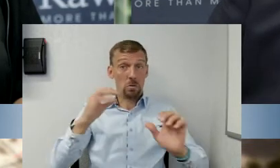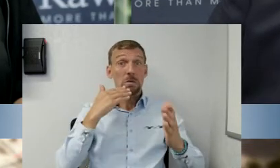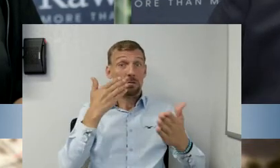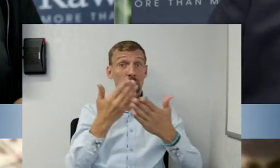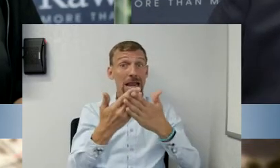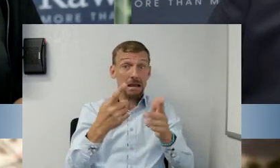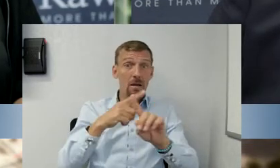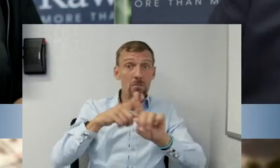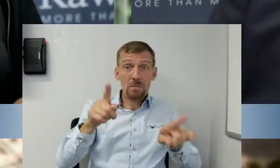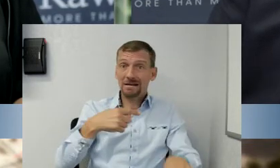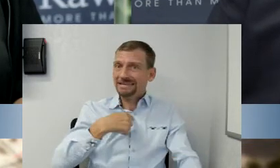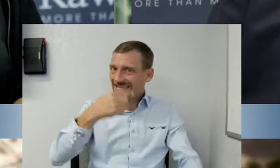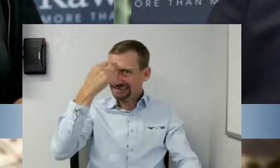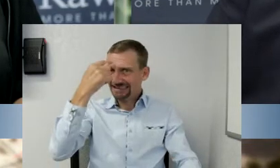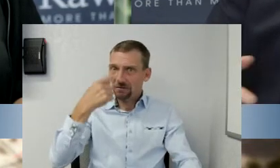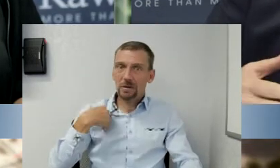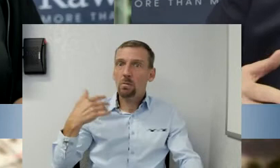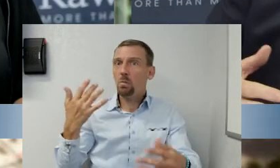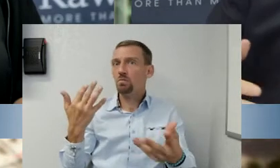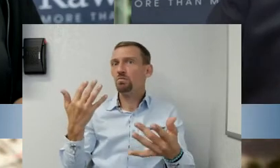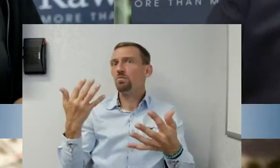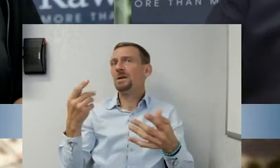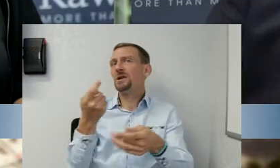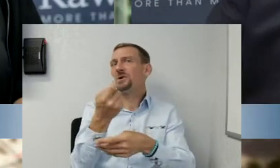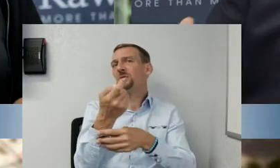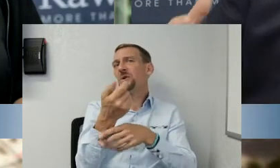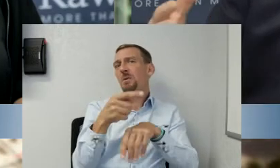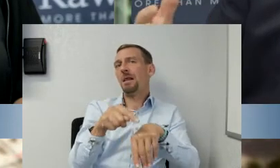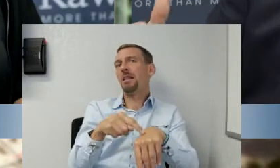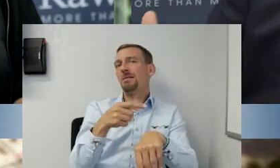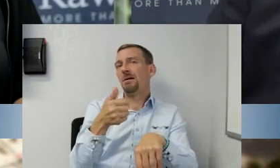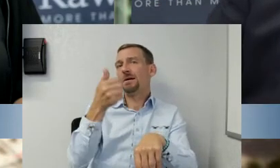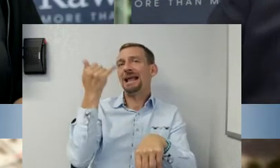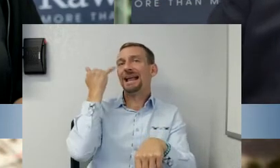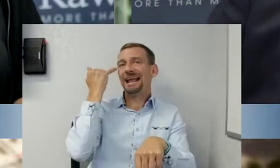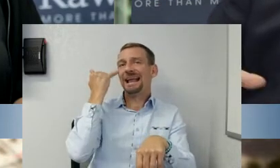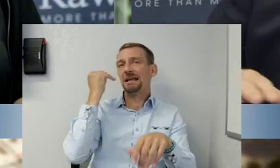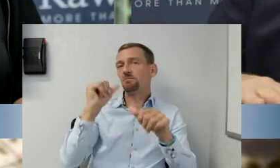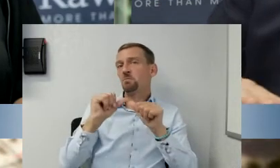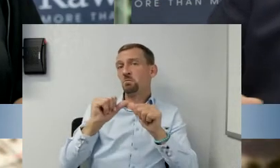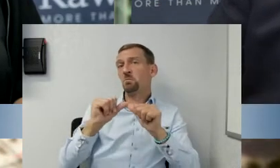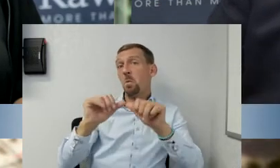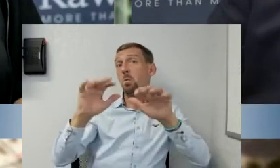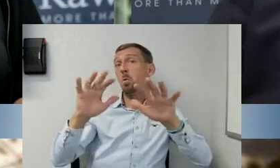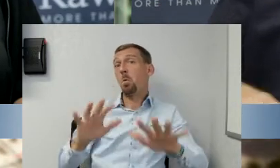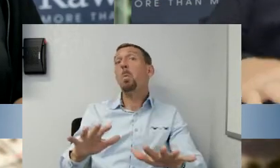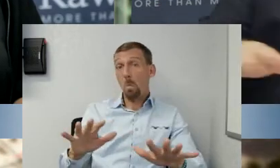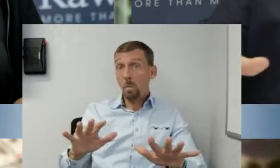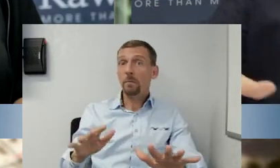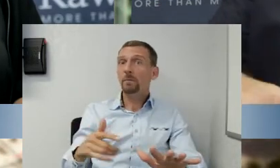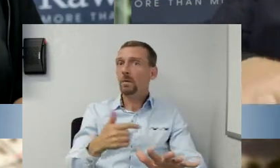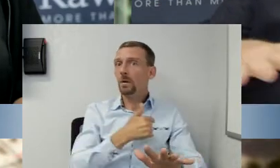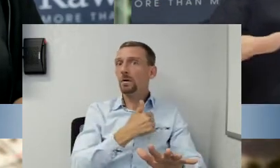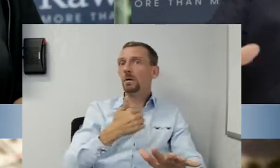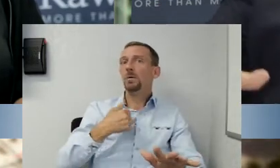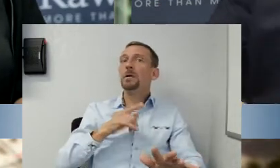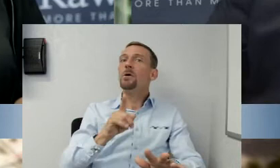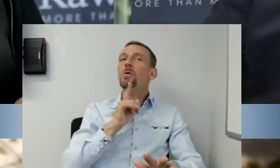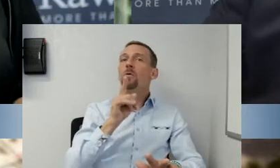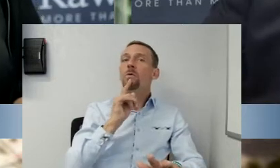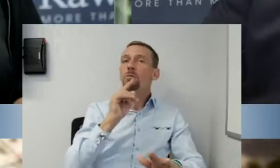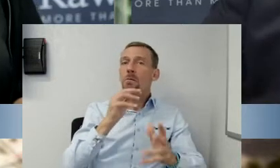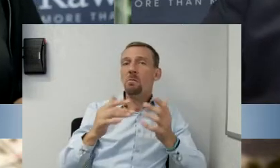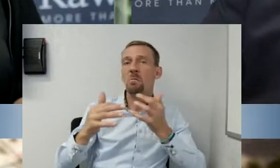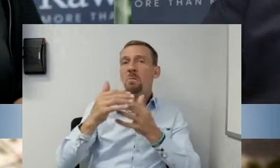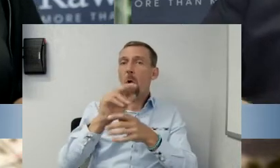a little bit longer. And if things seem to remain calm and we continue to hover around the 30 patients